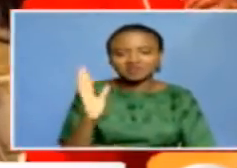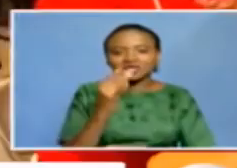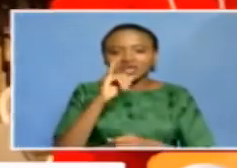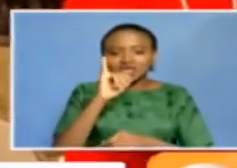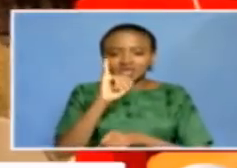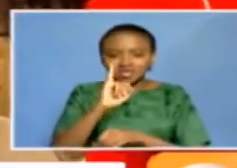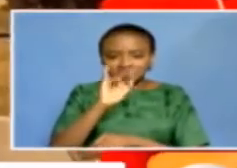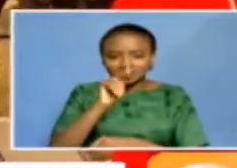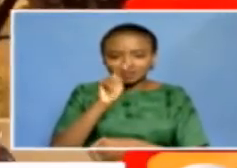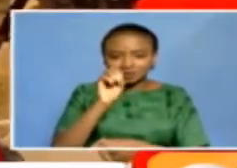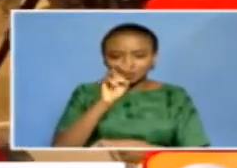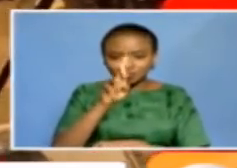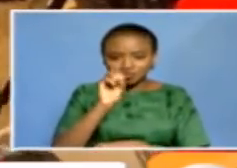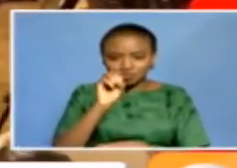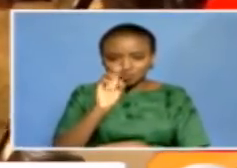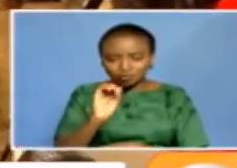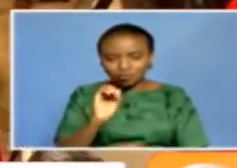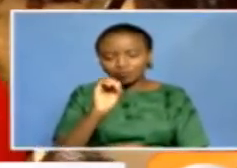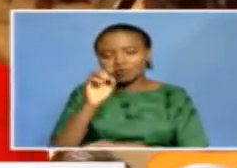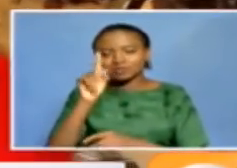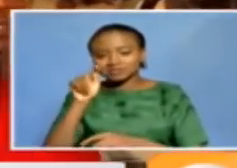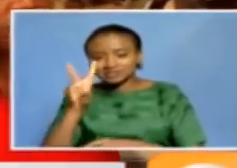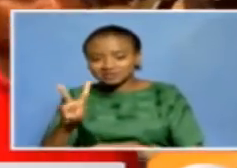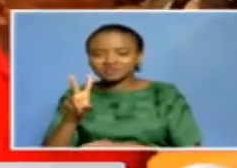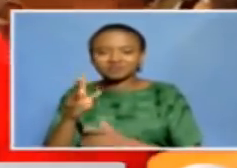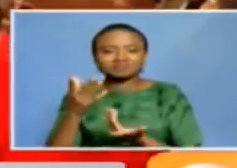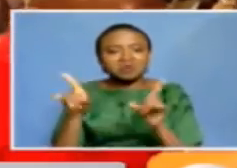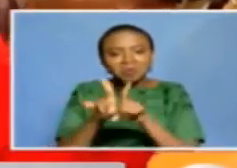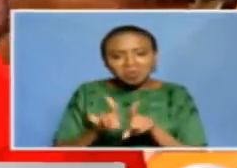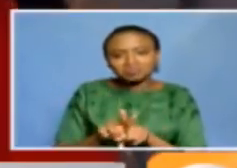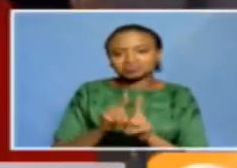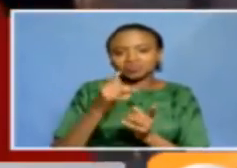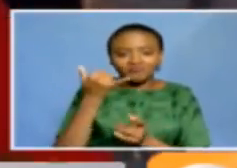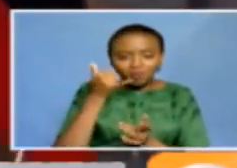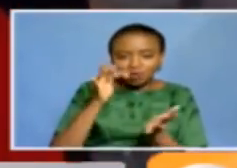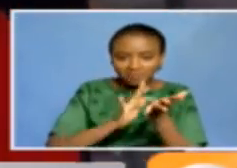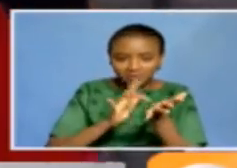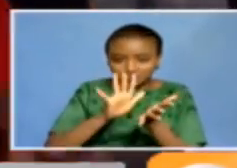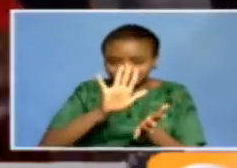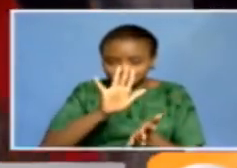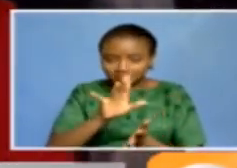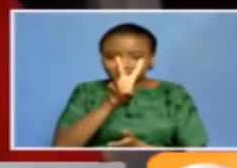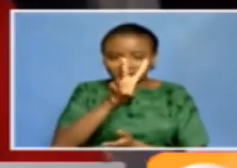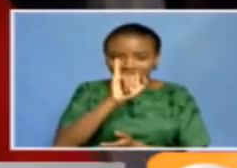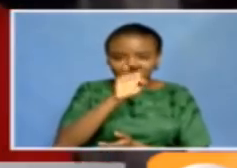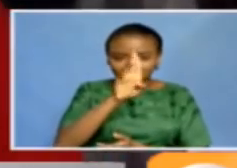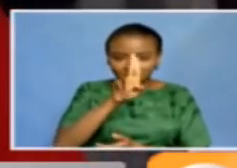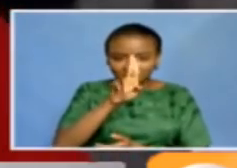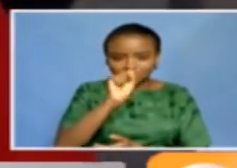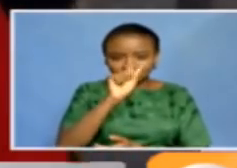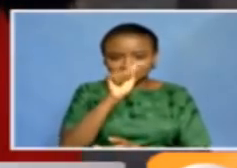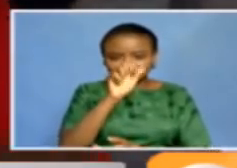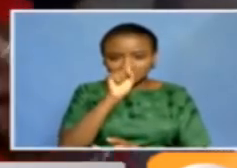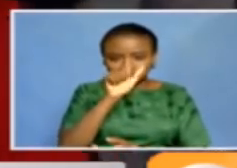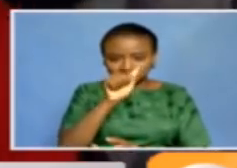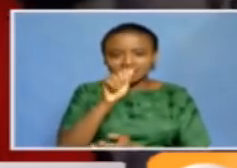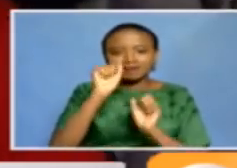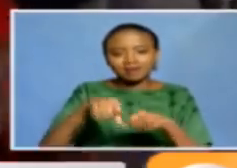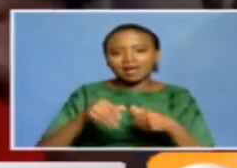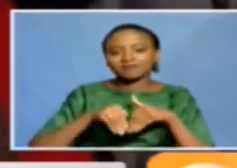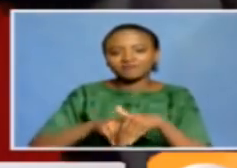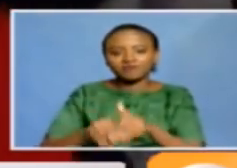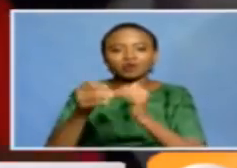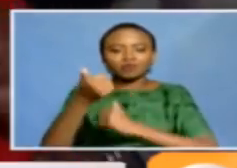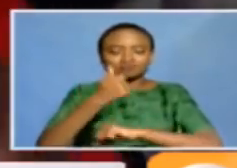Viusasa platform. For those who, of course, cannot be able to access TV for various reasons, they can be able to follow activities in this